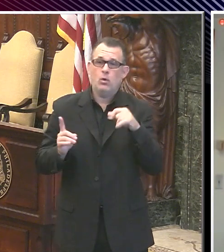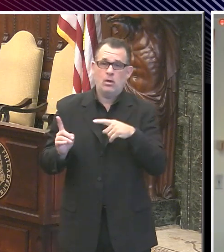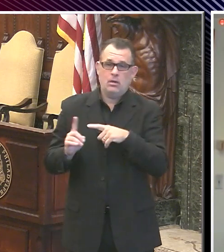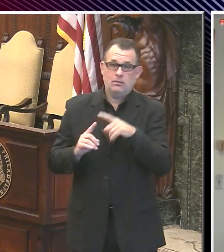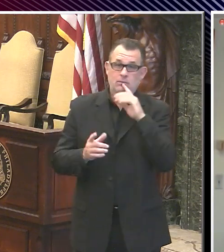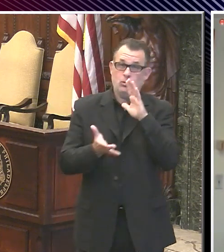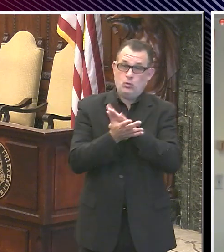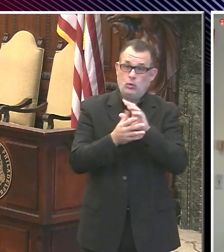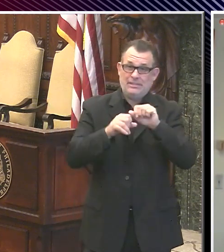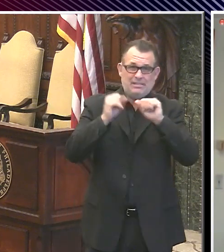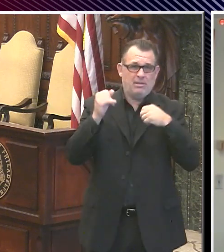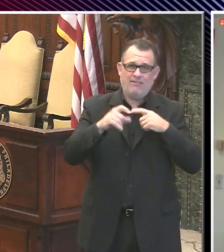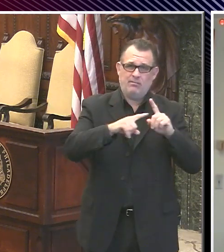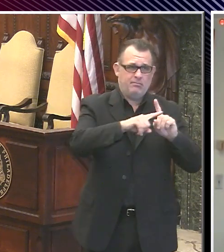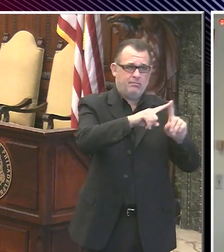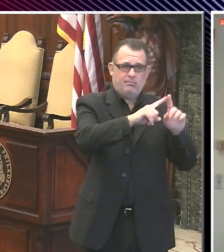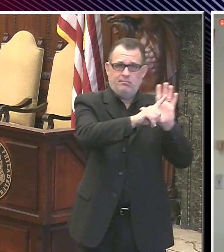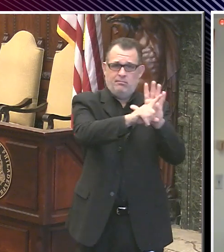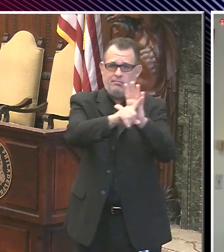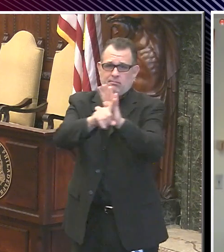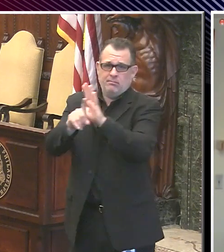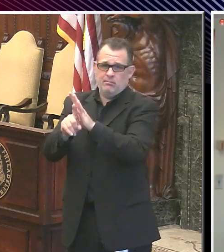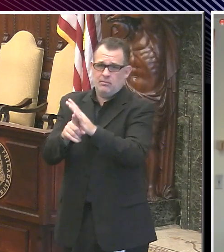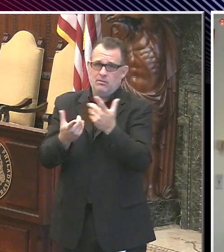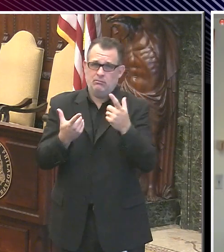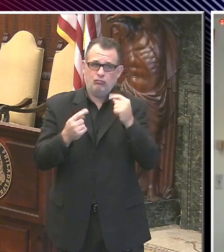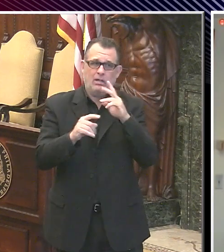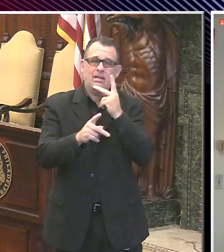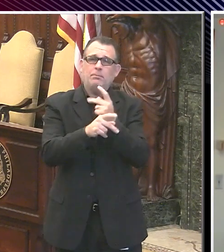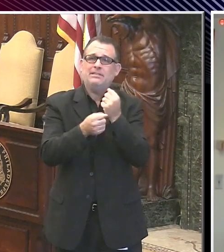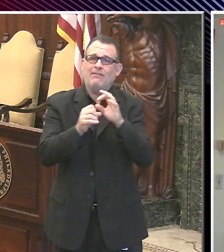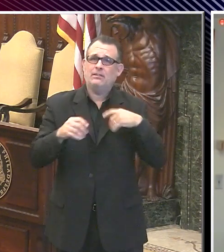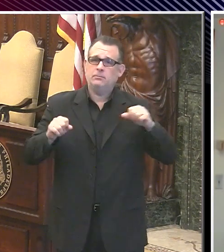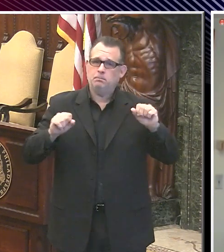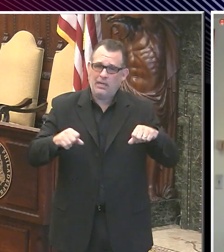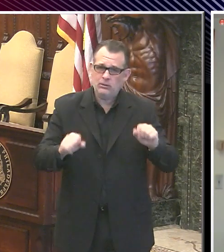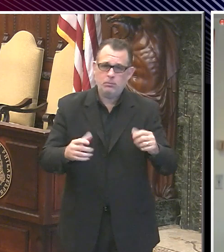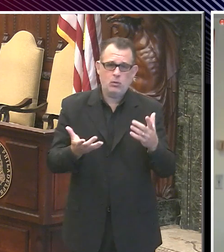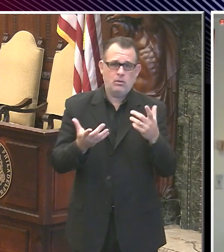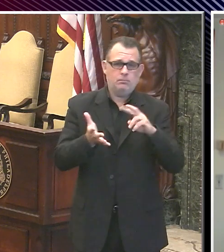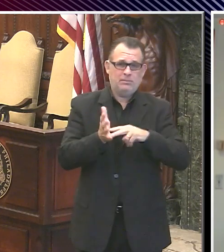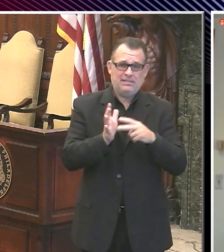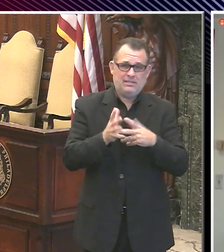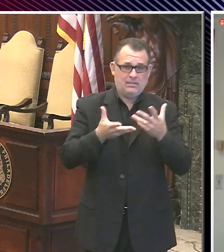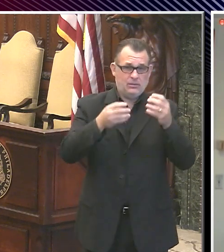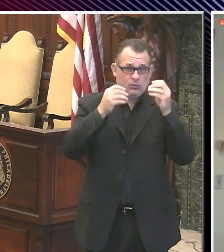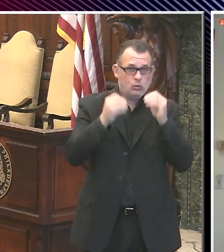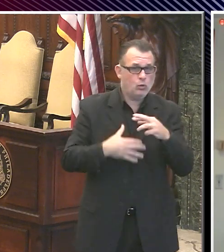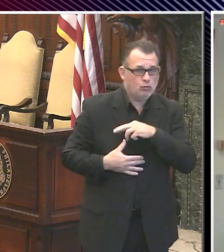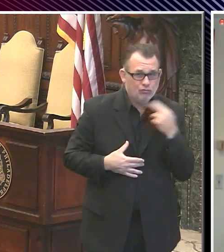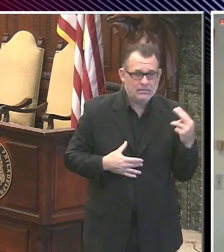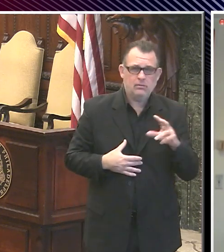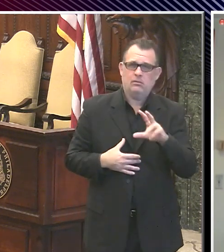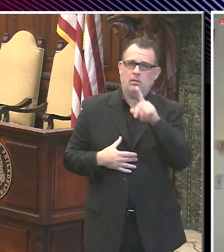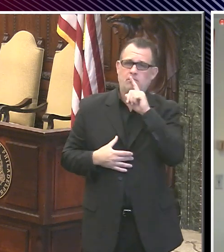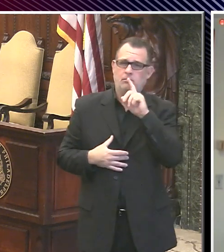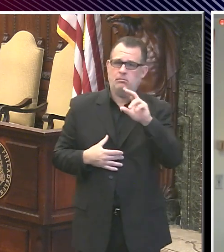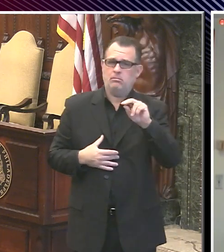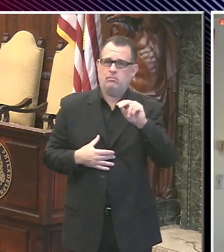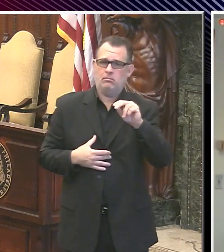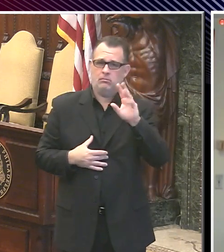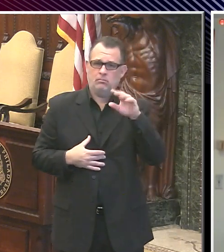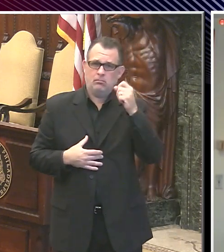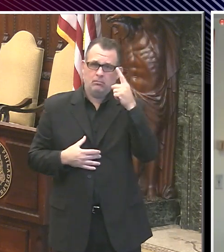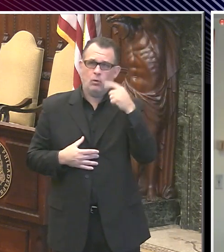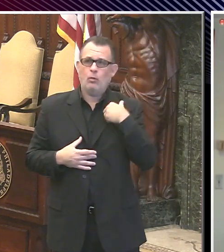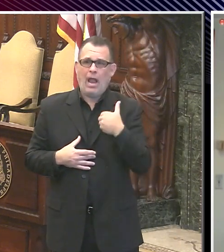systems to have them be as safe as possible. As safe as possible does not mean that there's no risk to having the infection. You can have risk of the